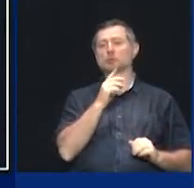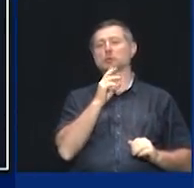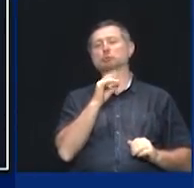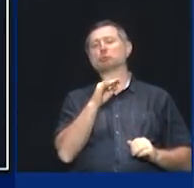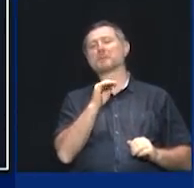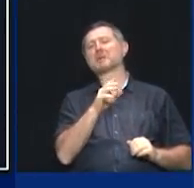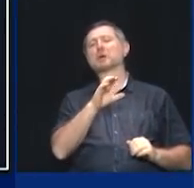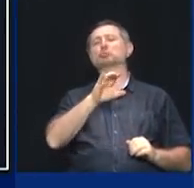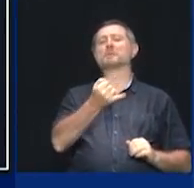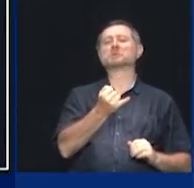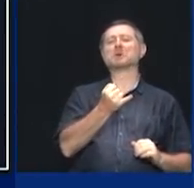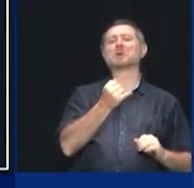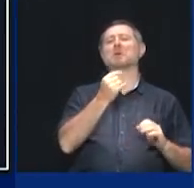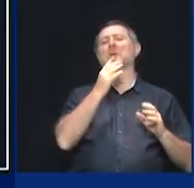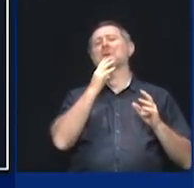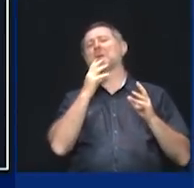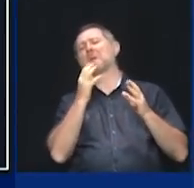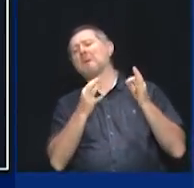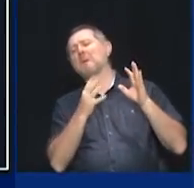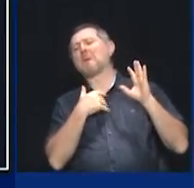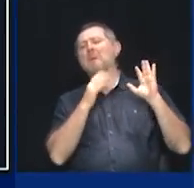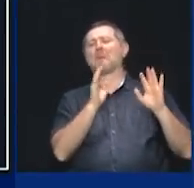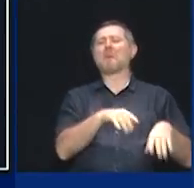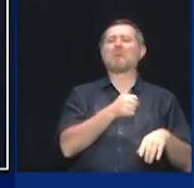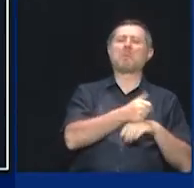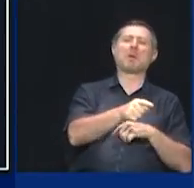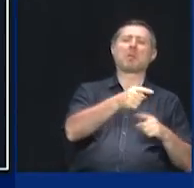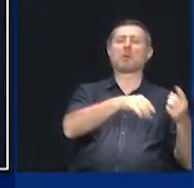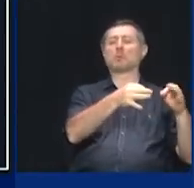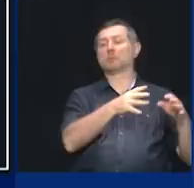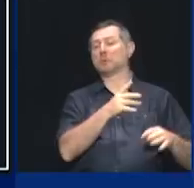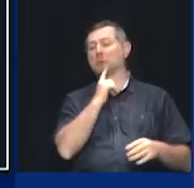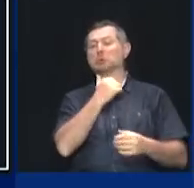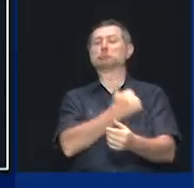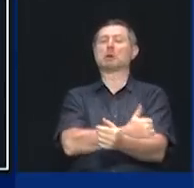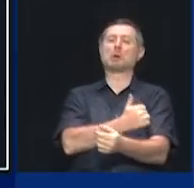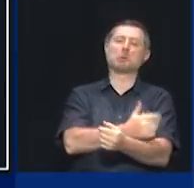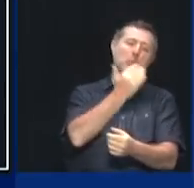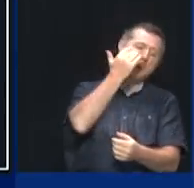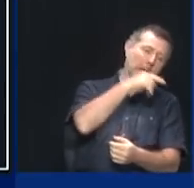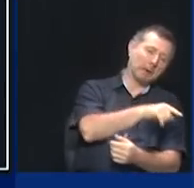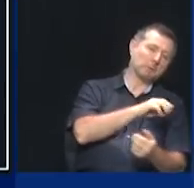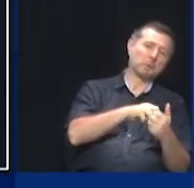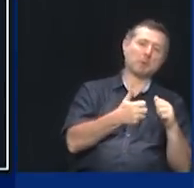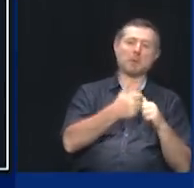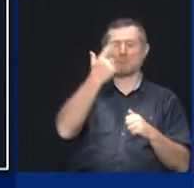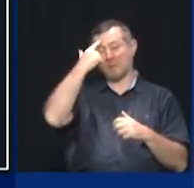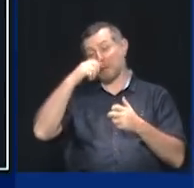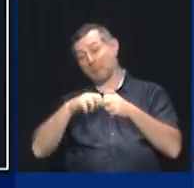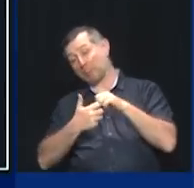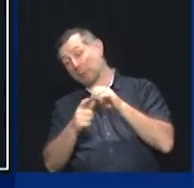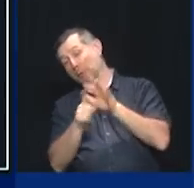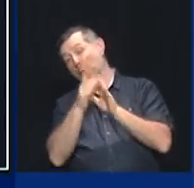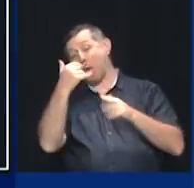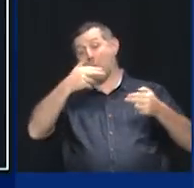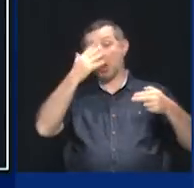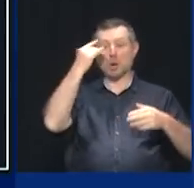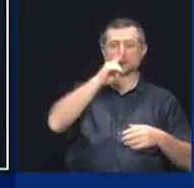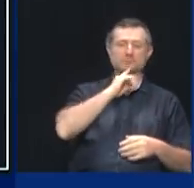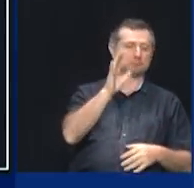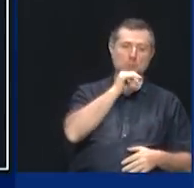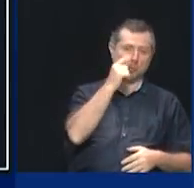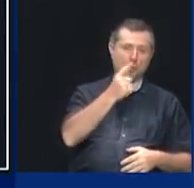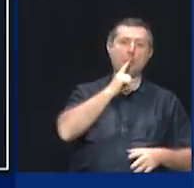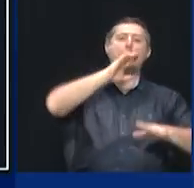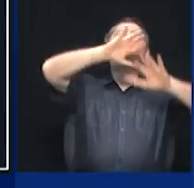issue, it's a jobs issue, it's a substance abuse issue, and we have to coordinate them all together, and that's what we're going to